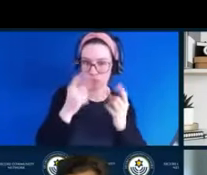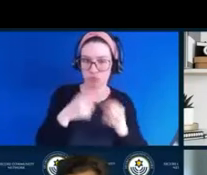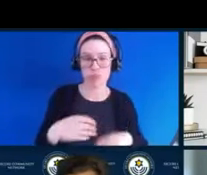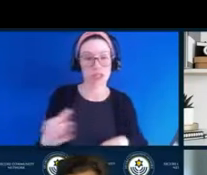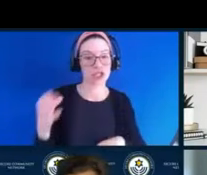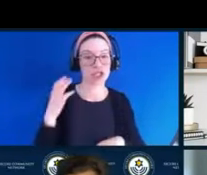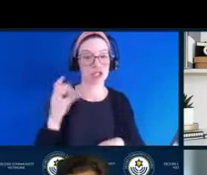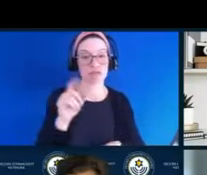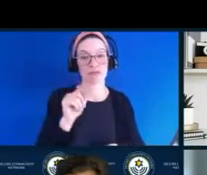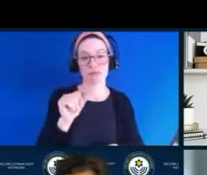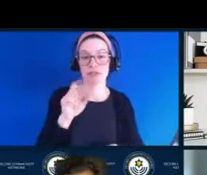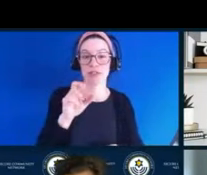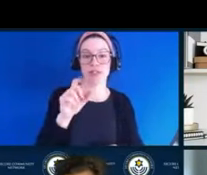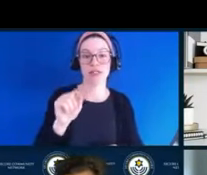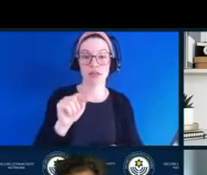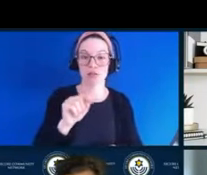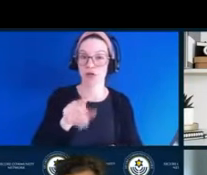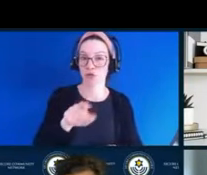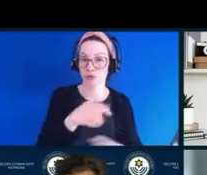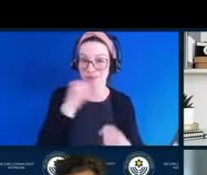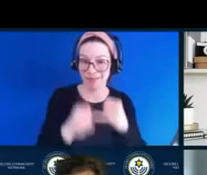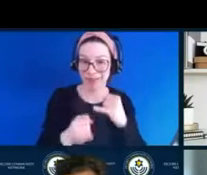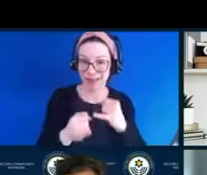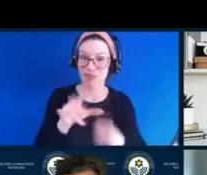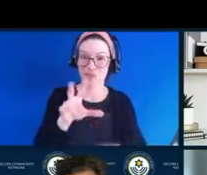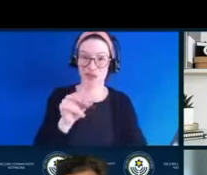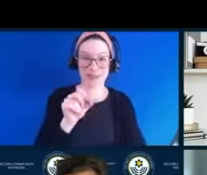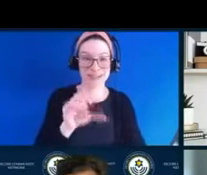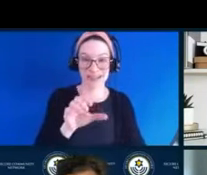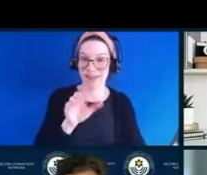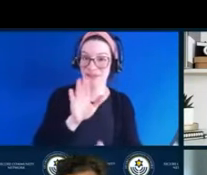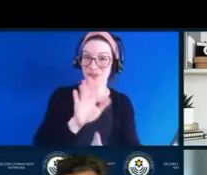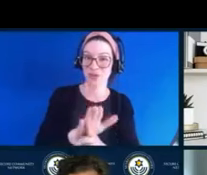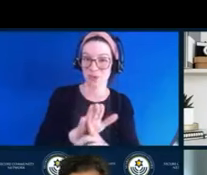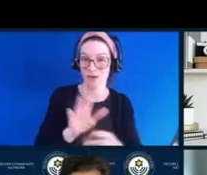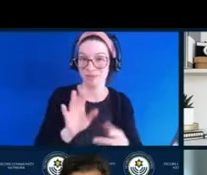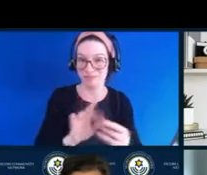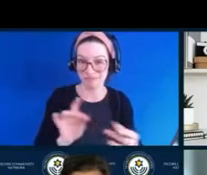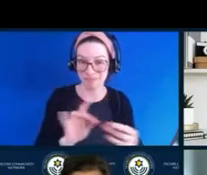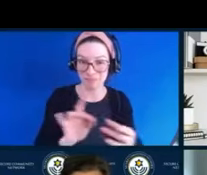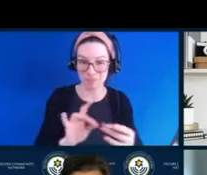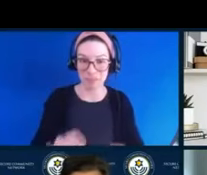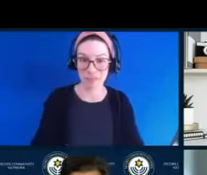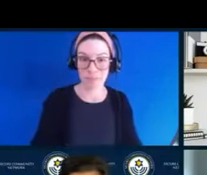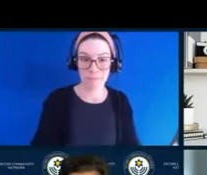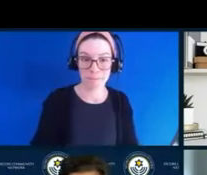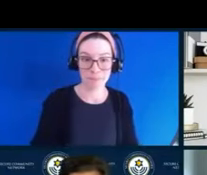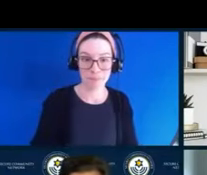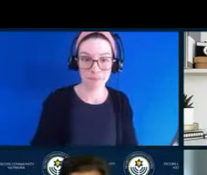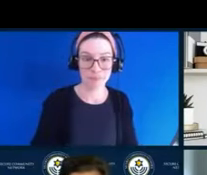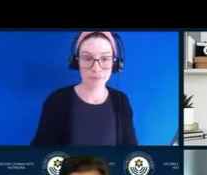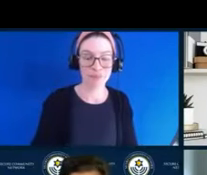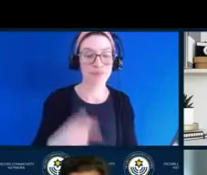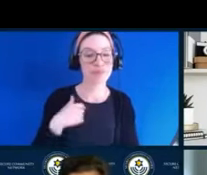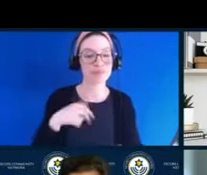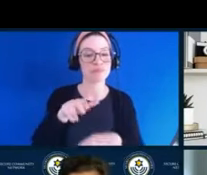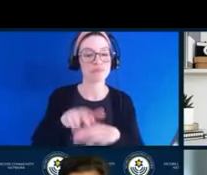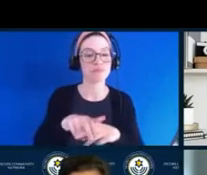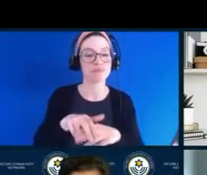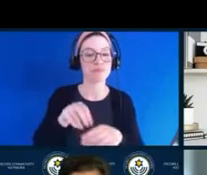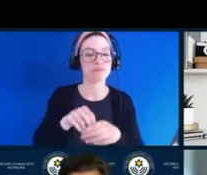this comment, and we'll wrap up our time together on this panel. Chief. You know, I sit in the congressional chambers during a